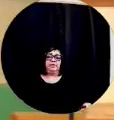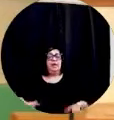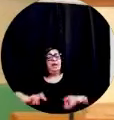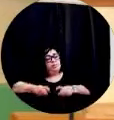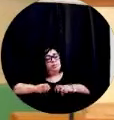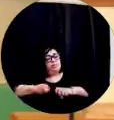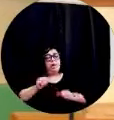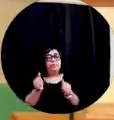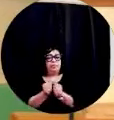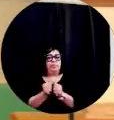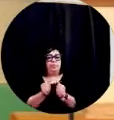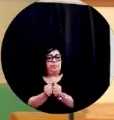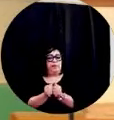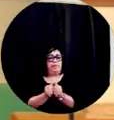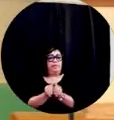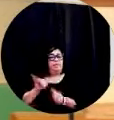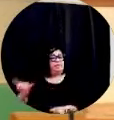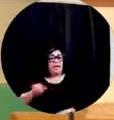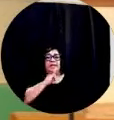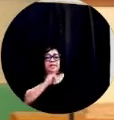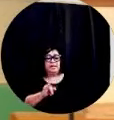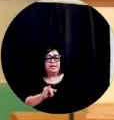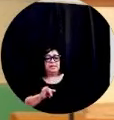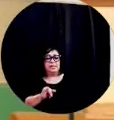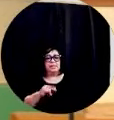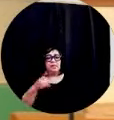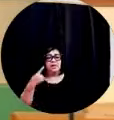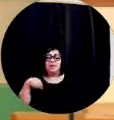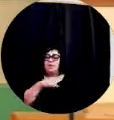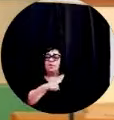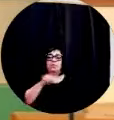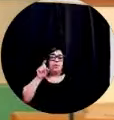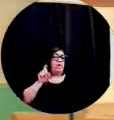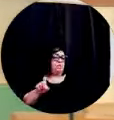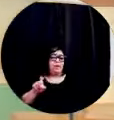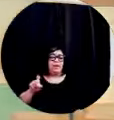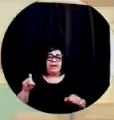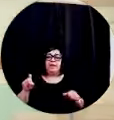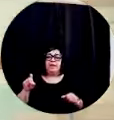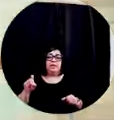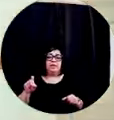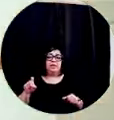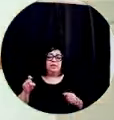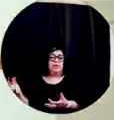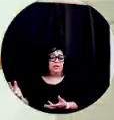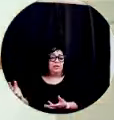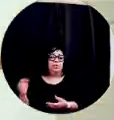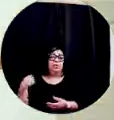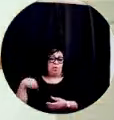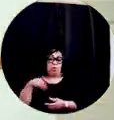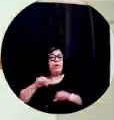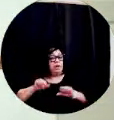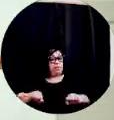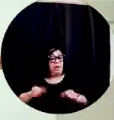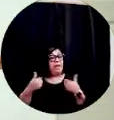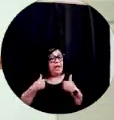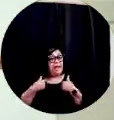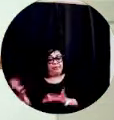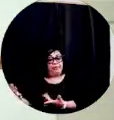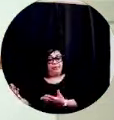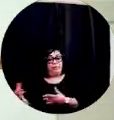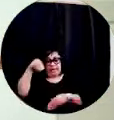with the chant is we might have to wait in line a long time for justice to bring in